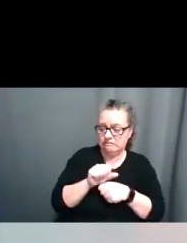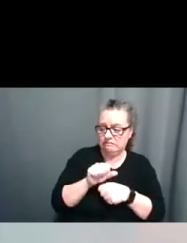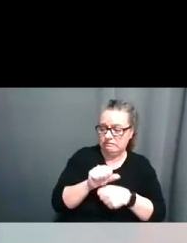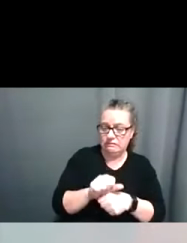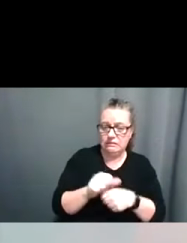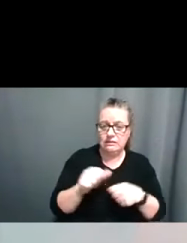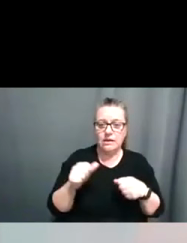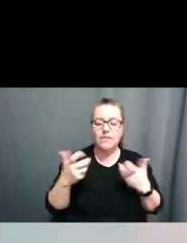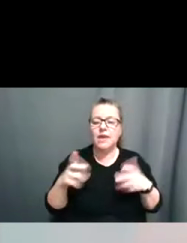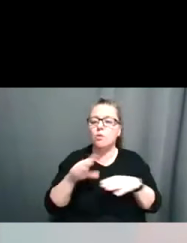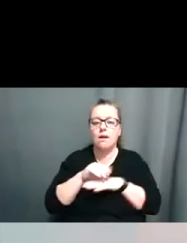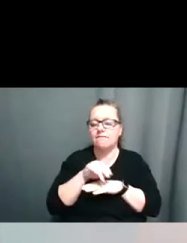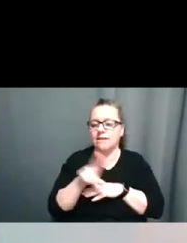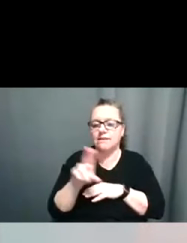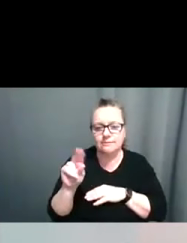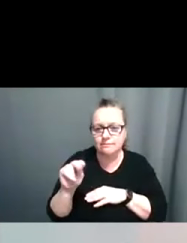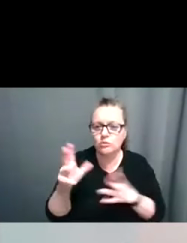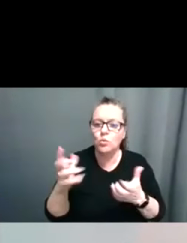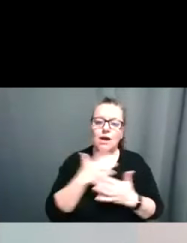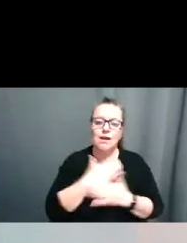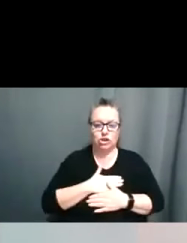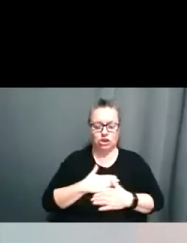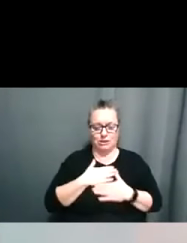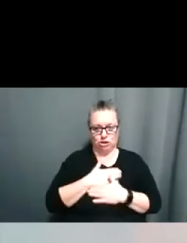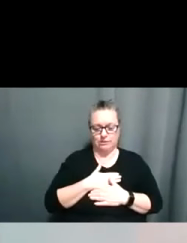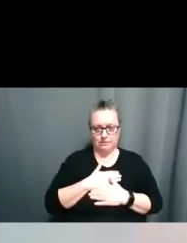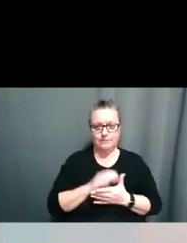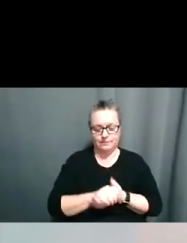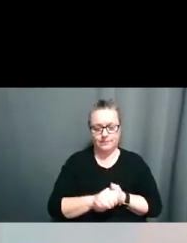don't want advice, they want appreciation.